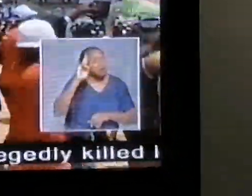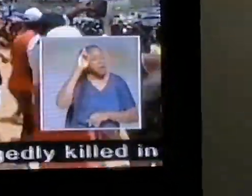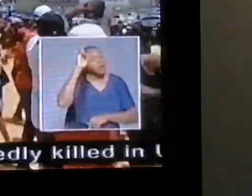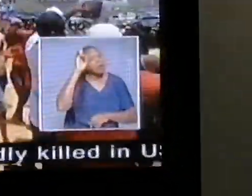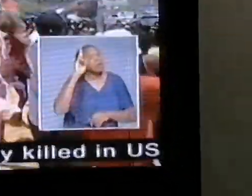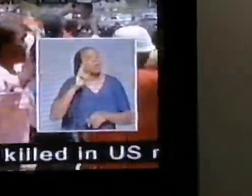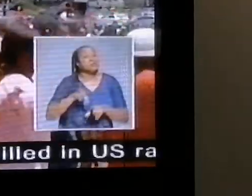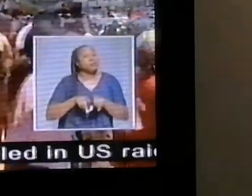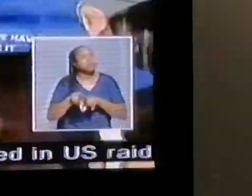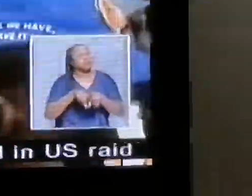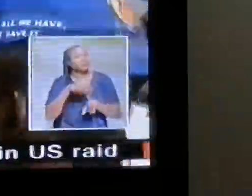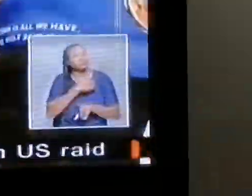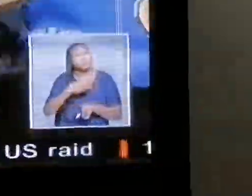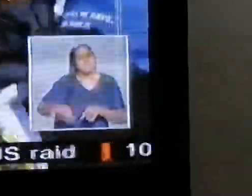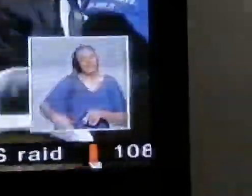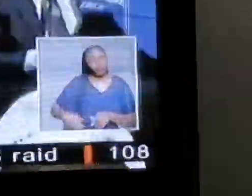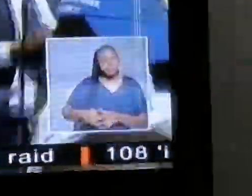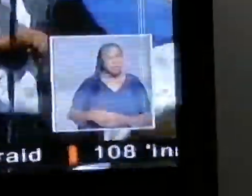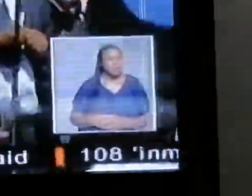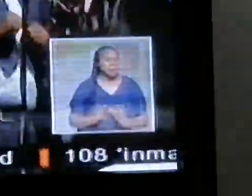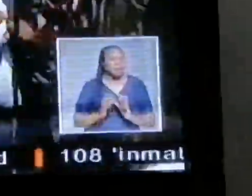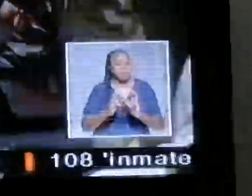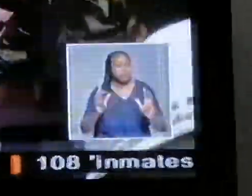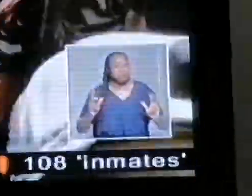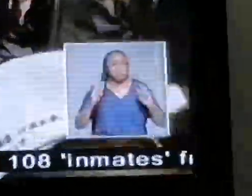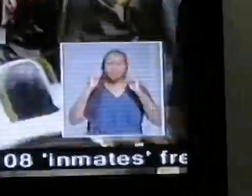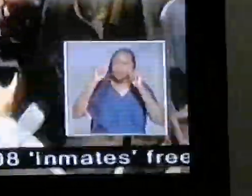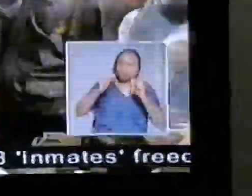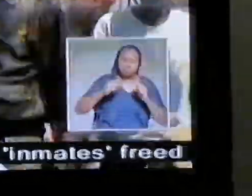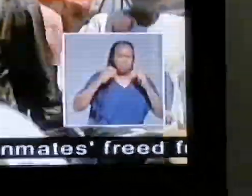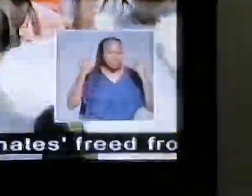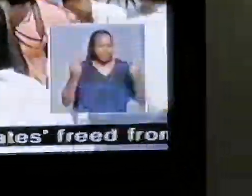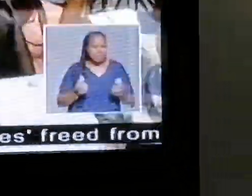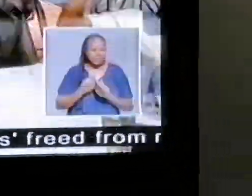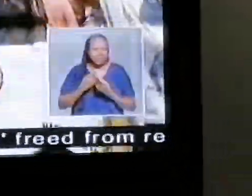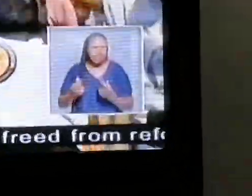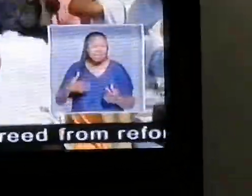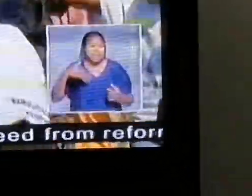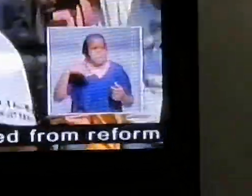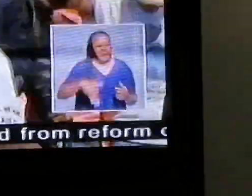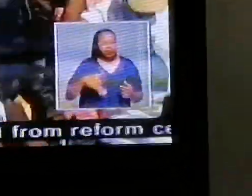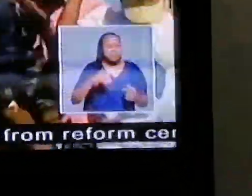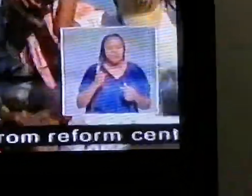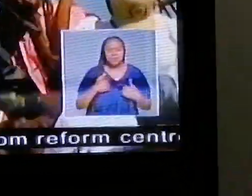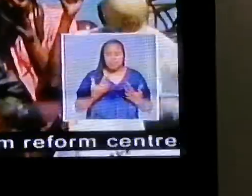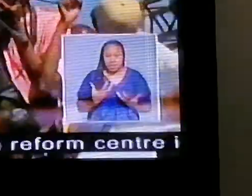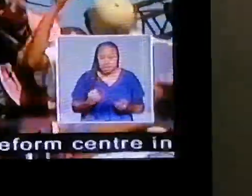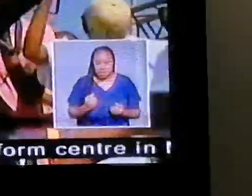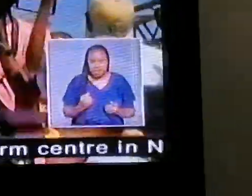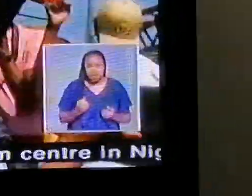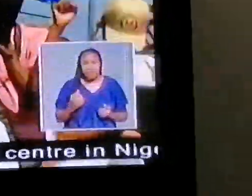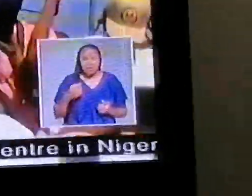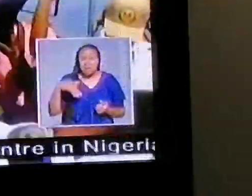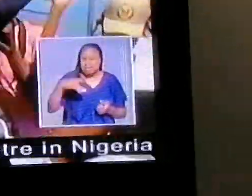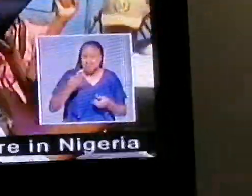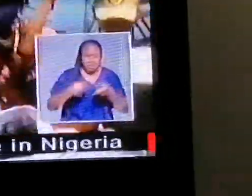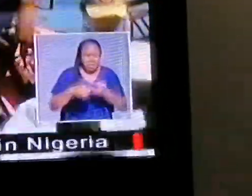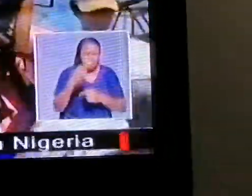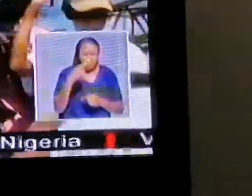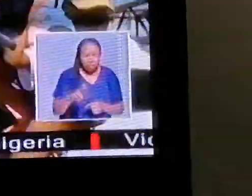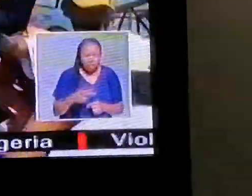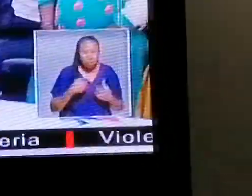presidential election. The crowd chanted with songs and dance, Namibia is all we have, Namibia is not for sale, we